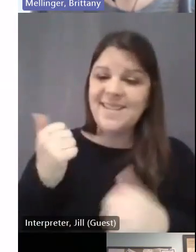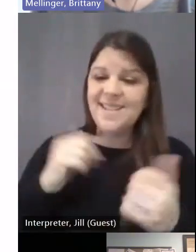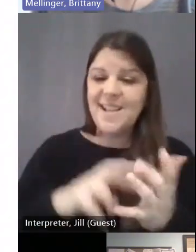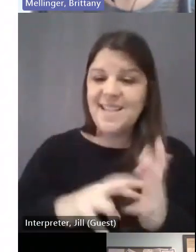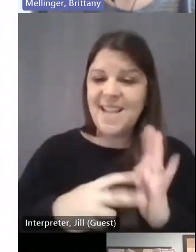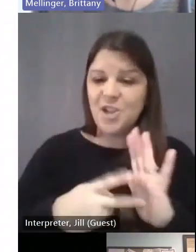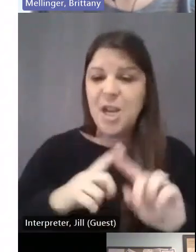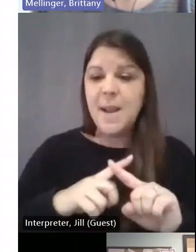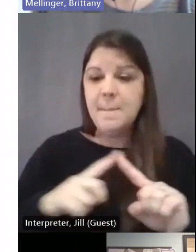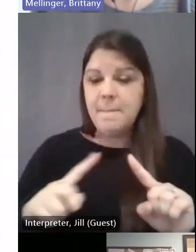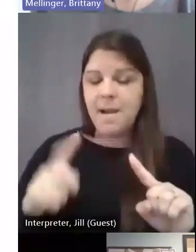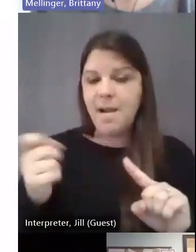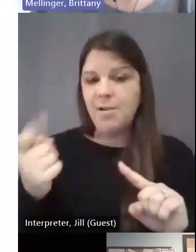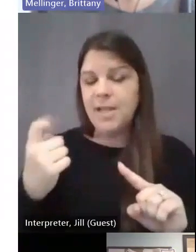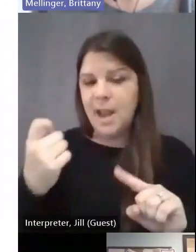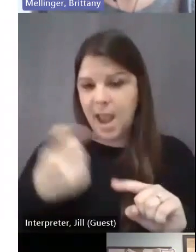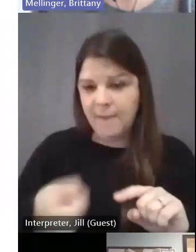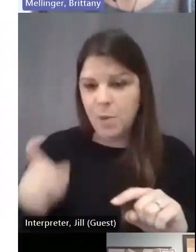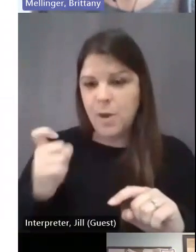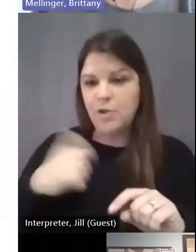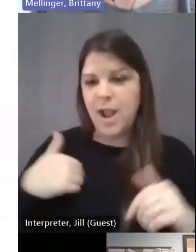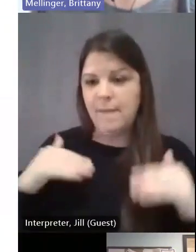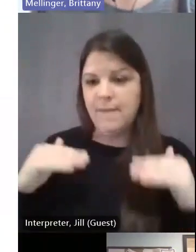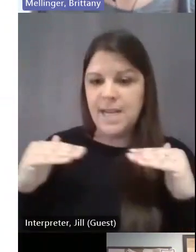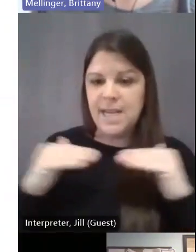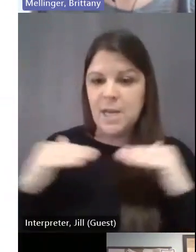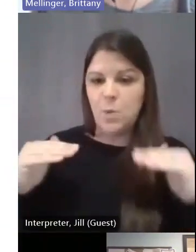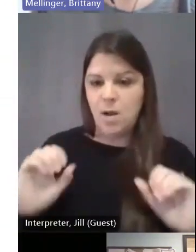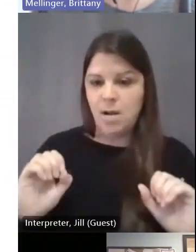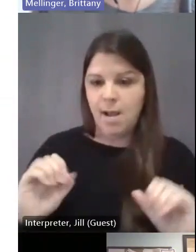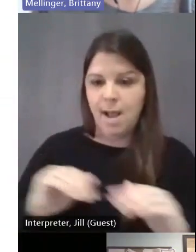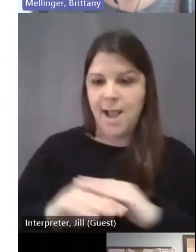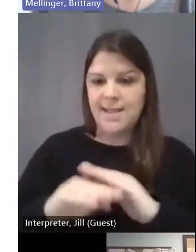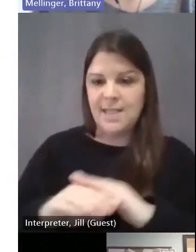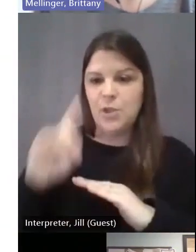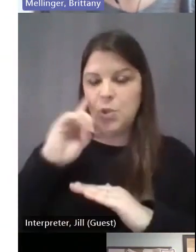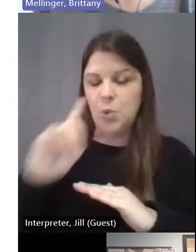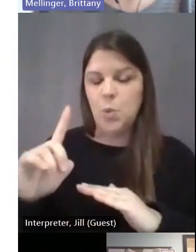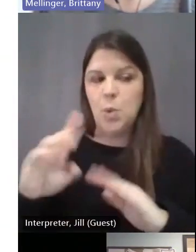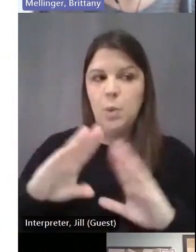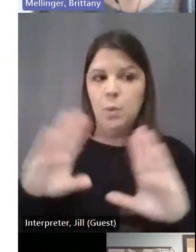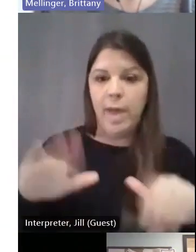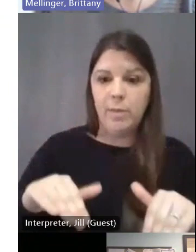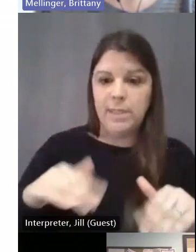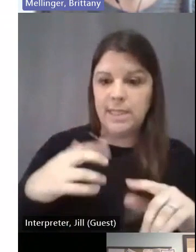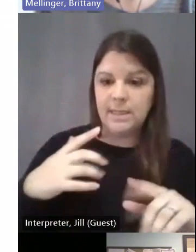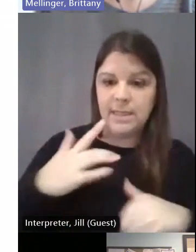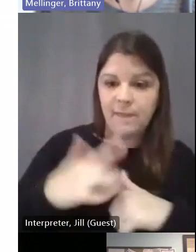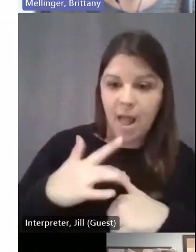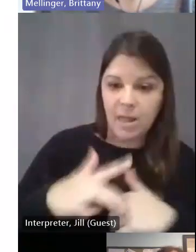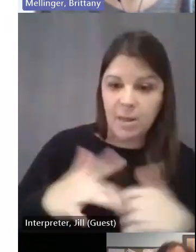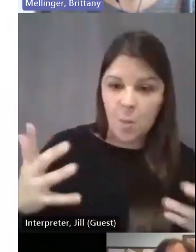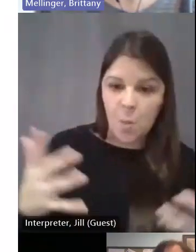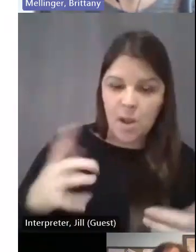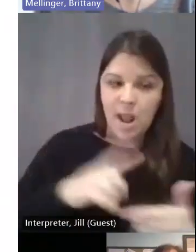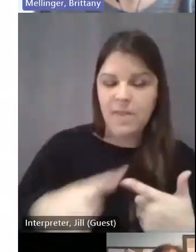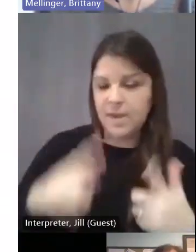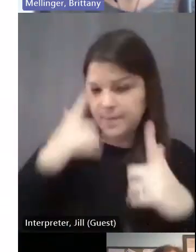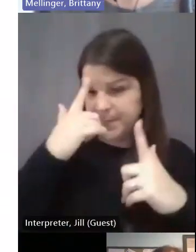important that everyone have equal access to the information about what housing is available so that way they can make the